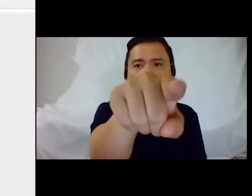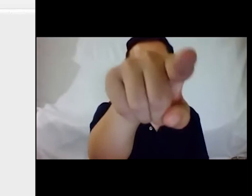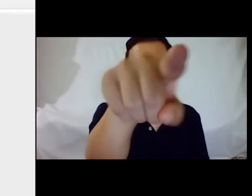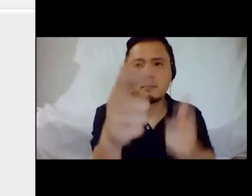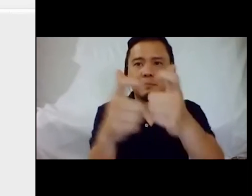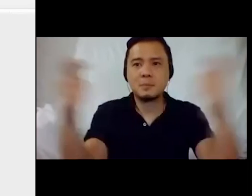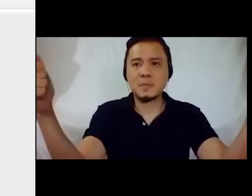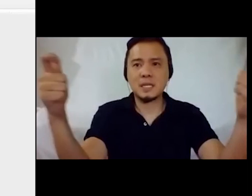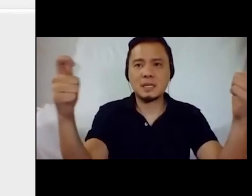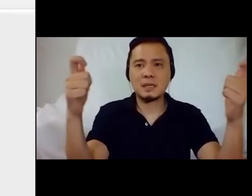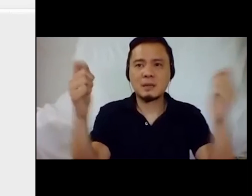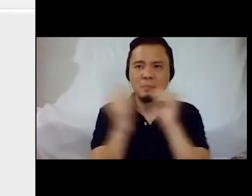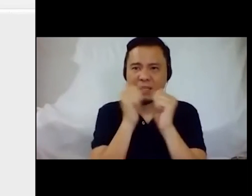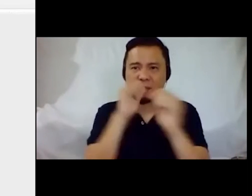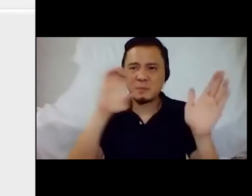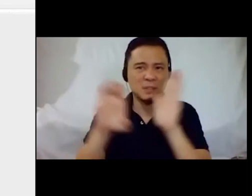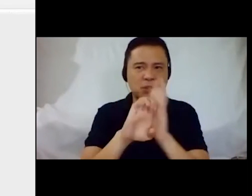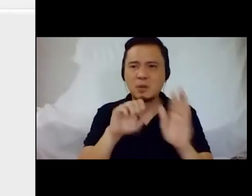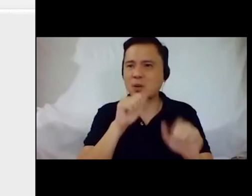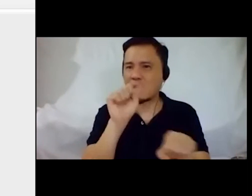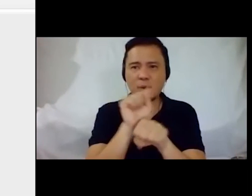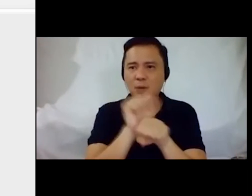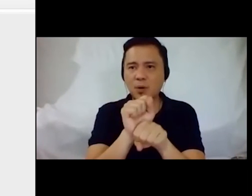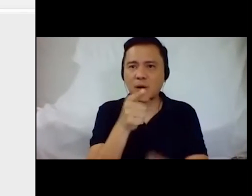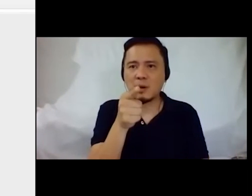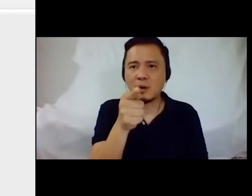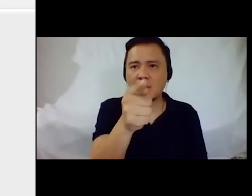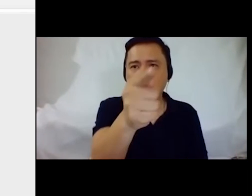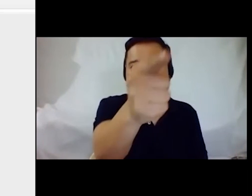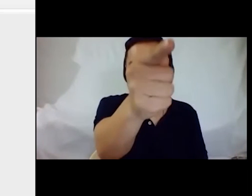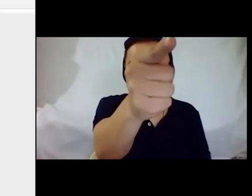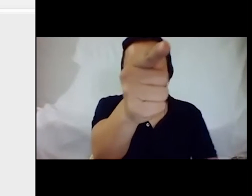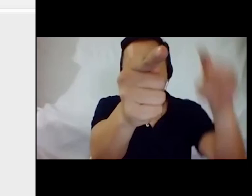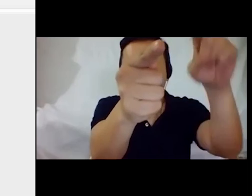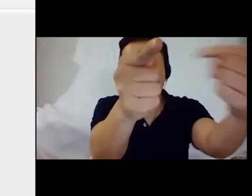The photography doesn't work well. So